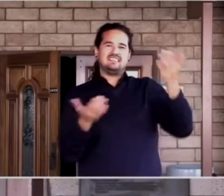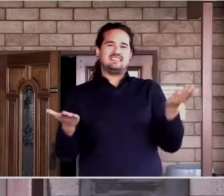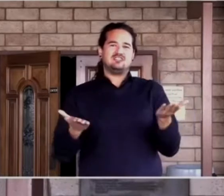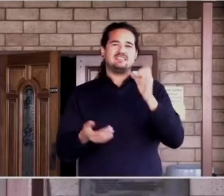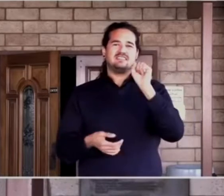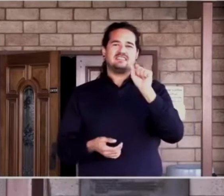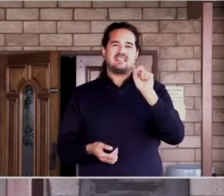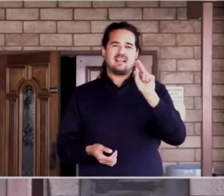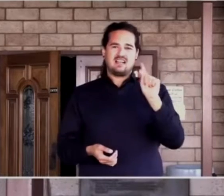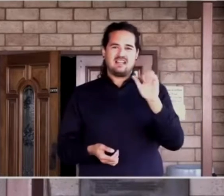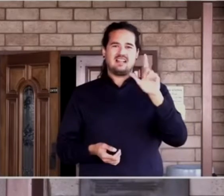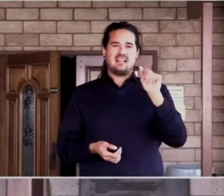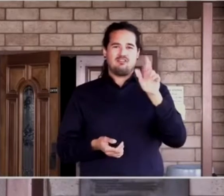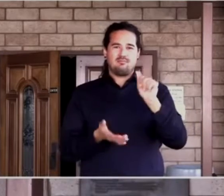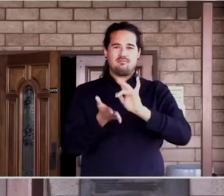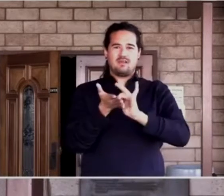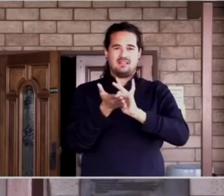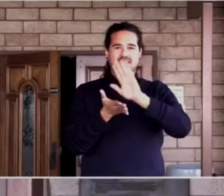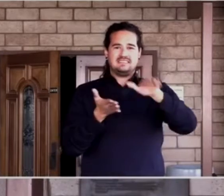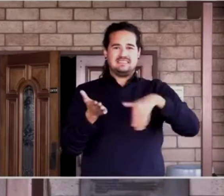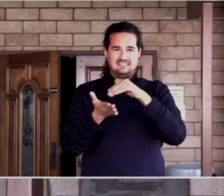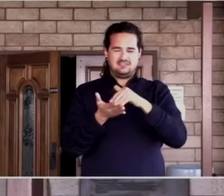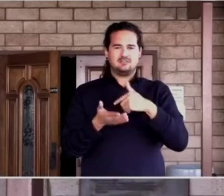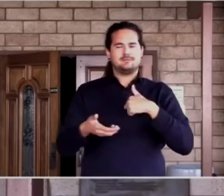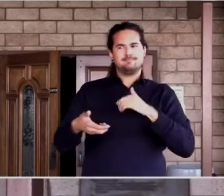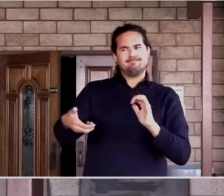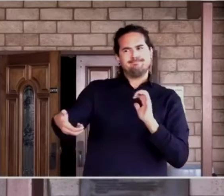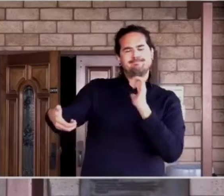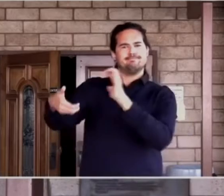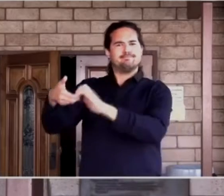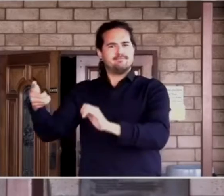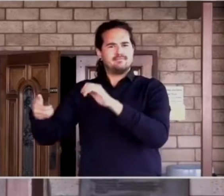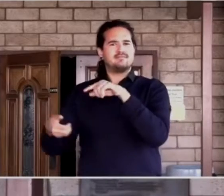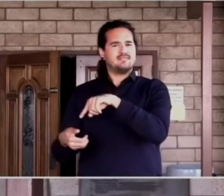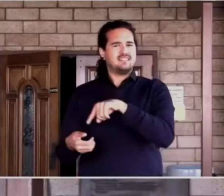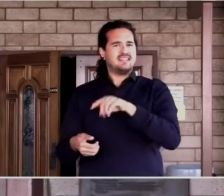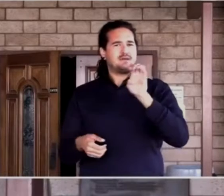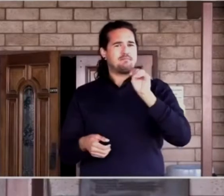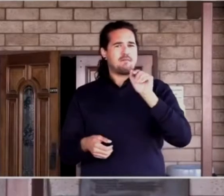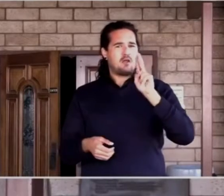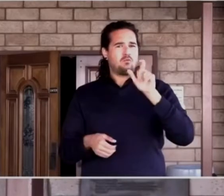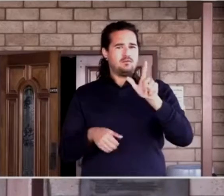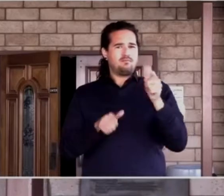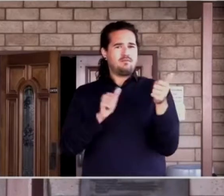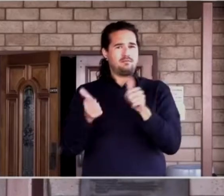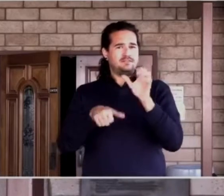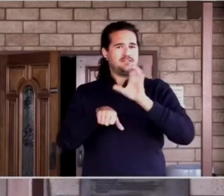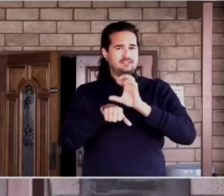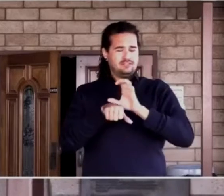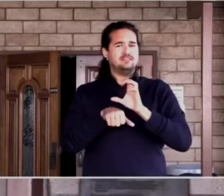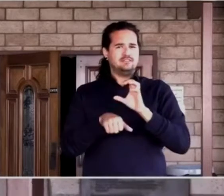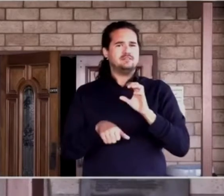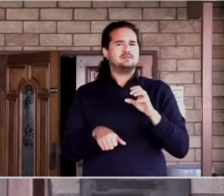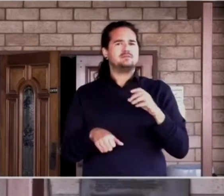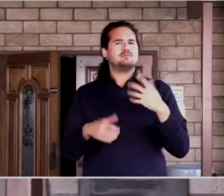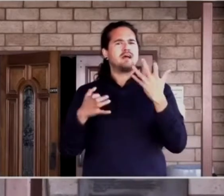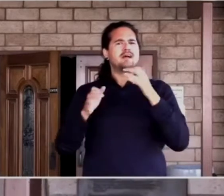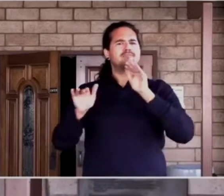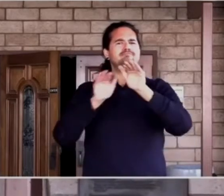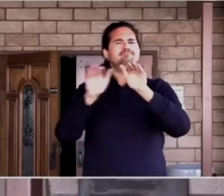our county's partnership with Emmanuel Baptist Church to expand our COVID vaccination efforts in East San